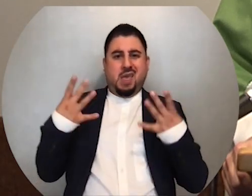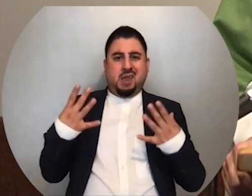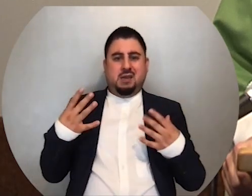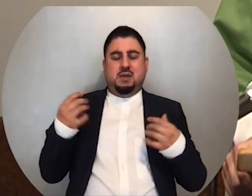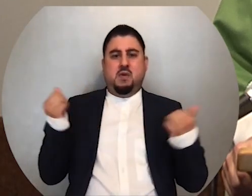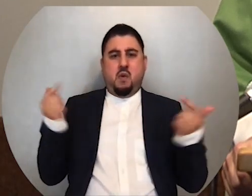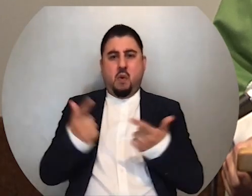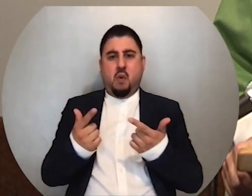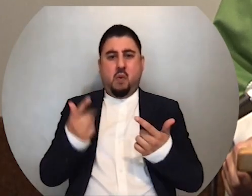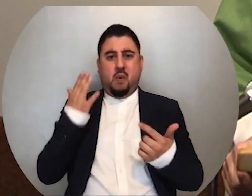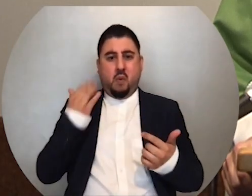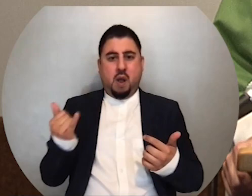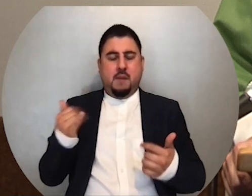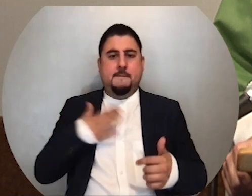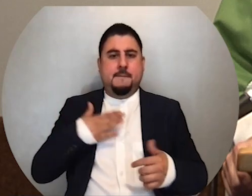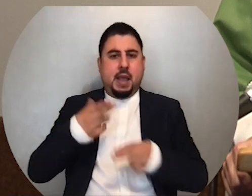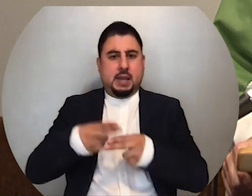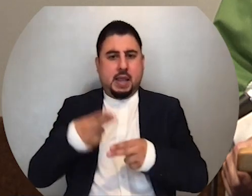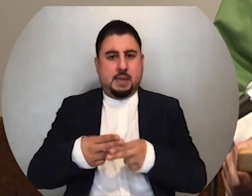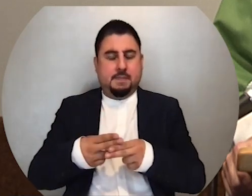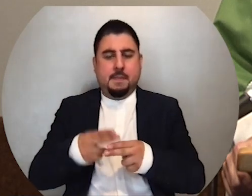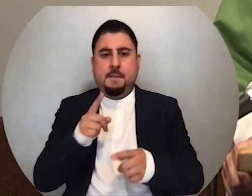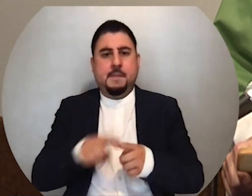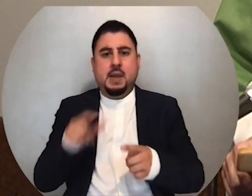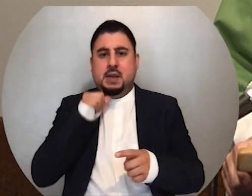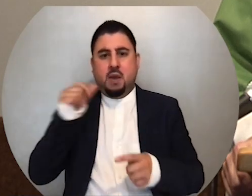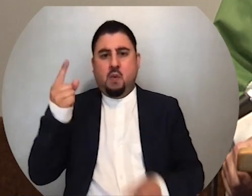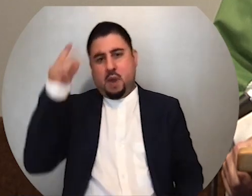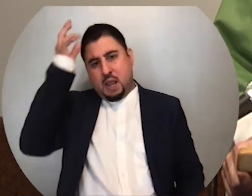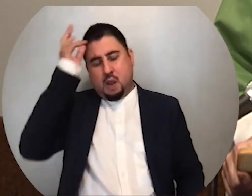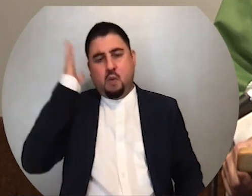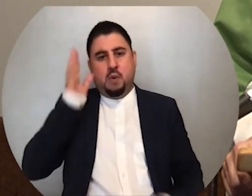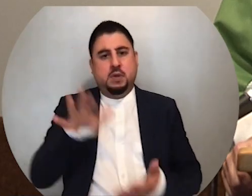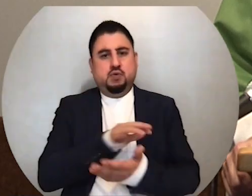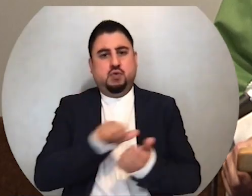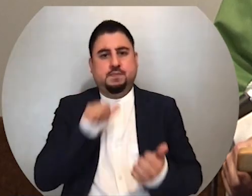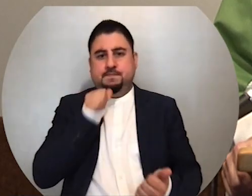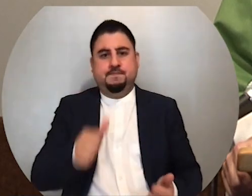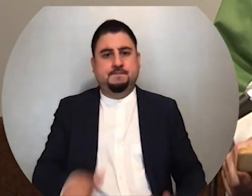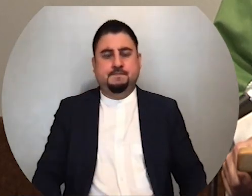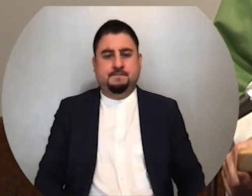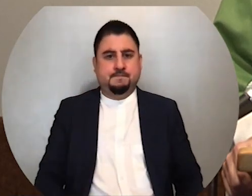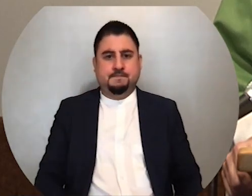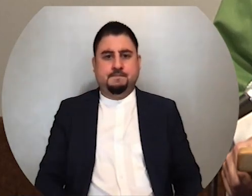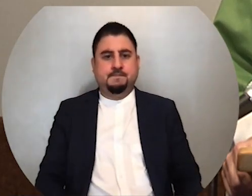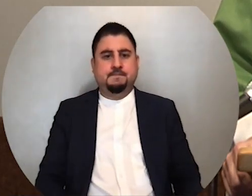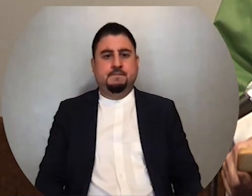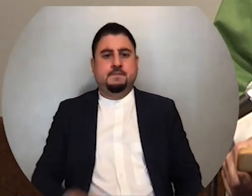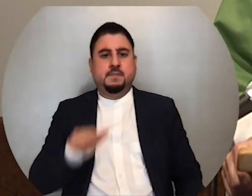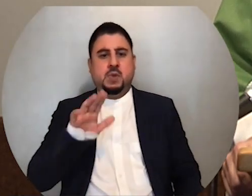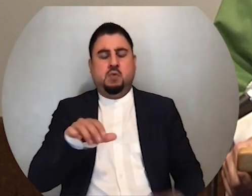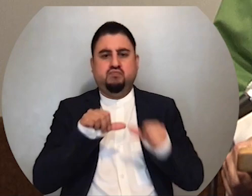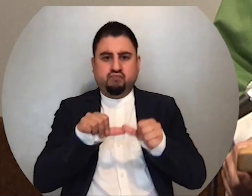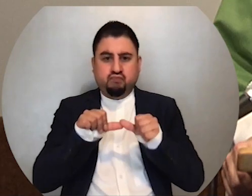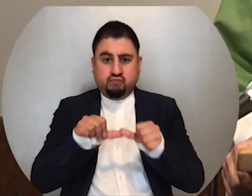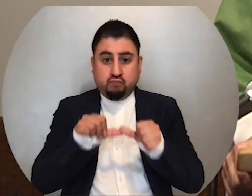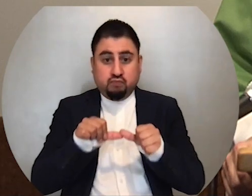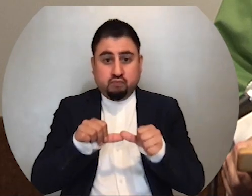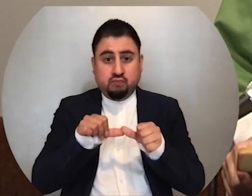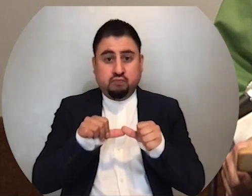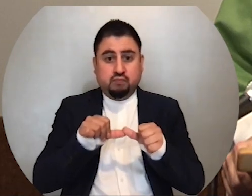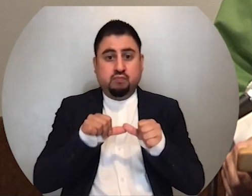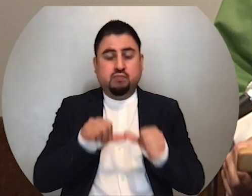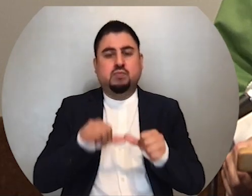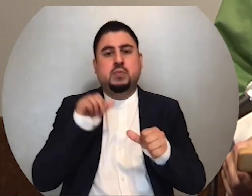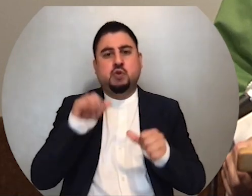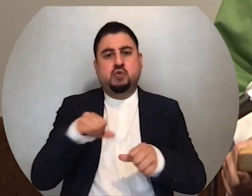all because of my name, but not a hair on your head will be destroyed. By your perseverance, you